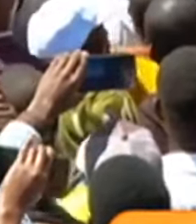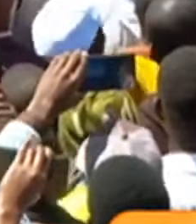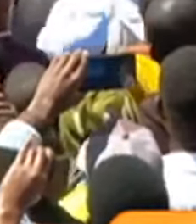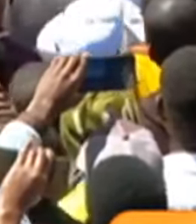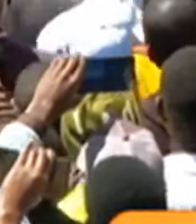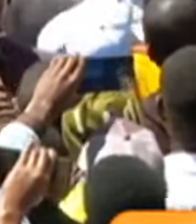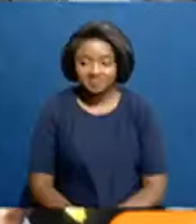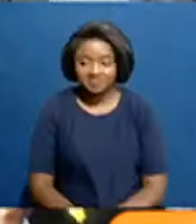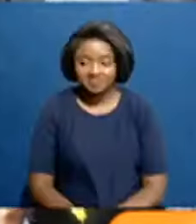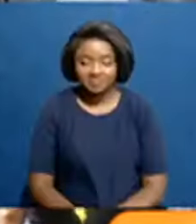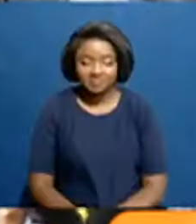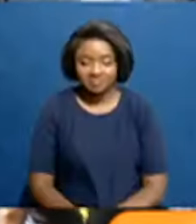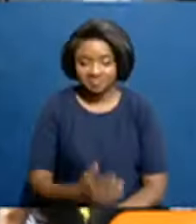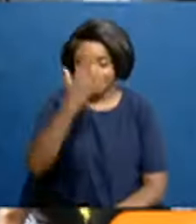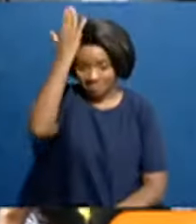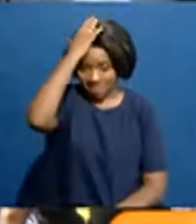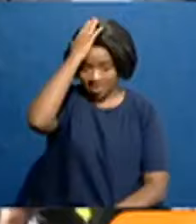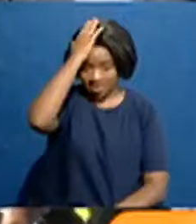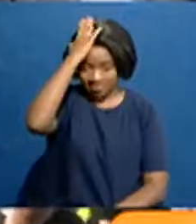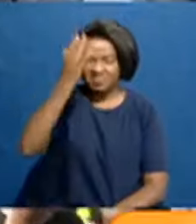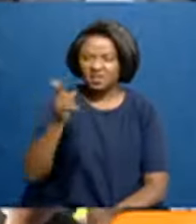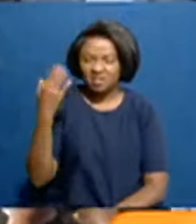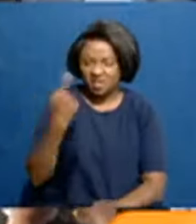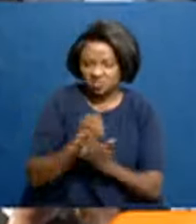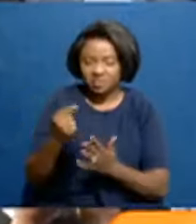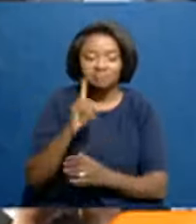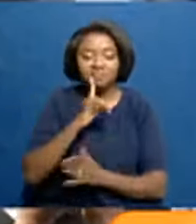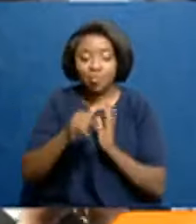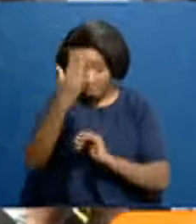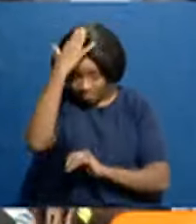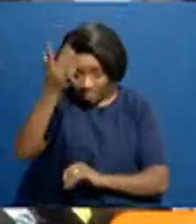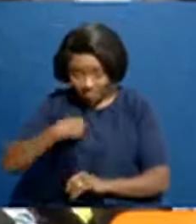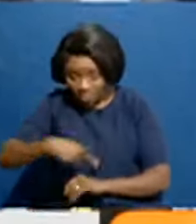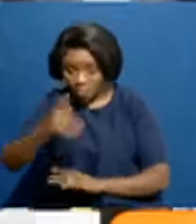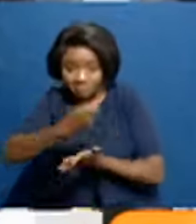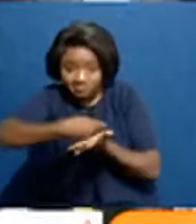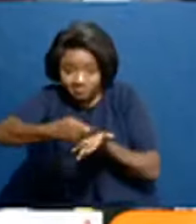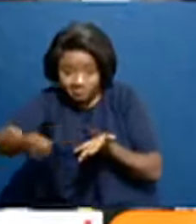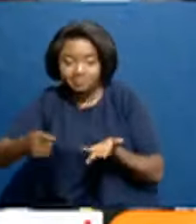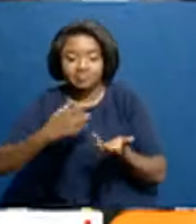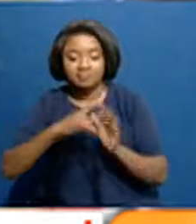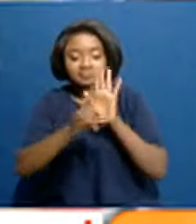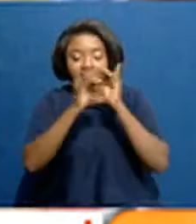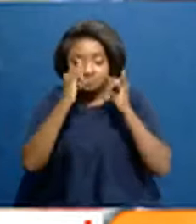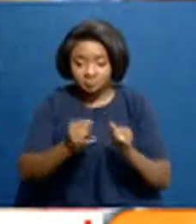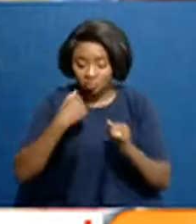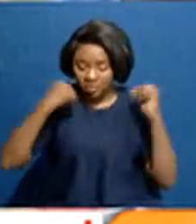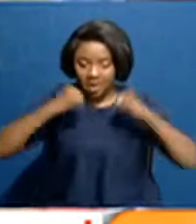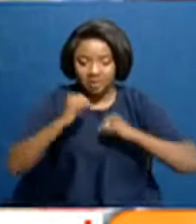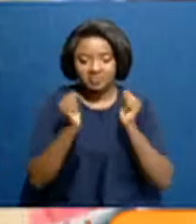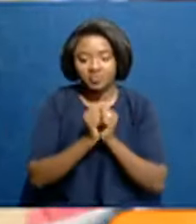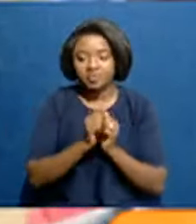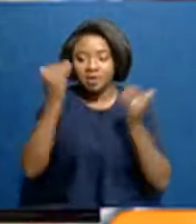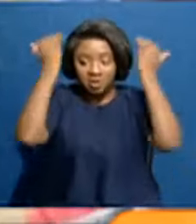naenda kuweka sahihi sheria mpya ambayo tumekubaliana na mahakama ya mambo ya housing. But we shall deal